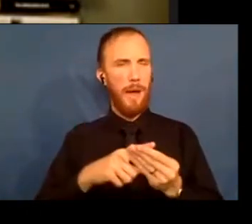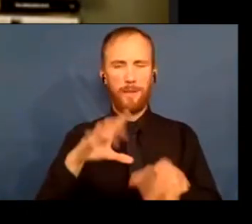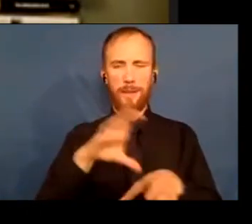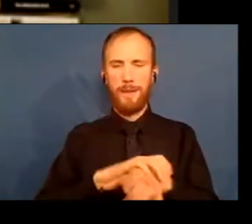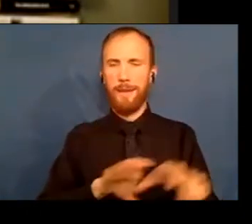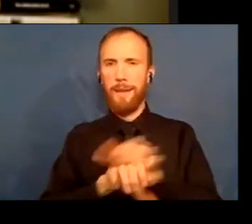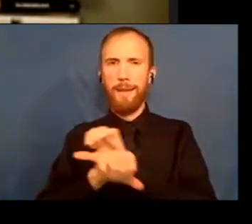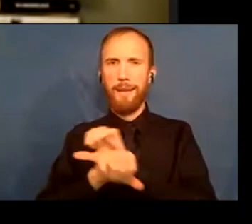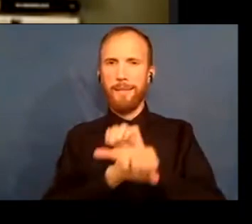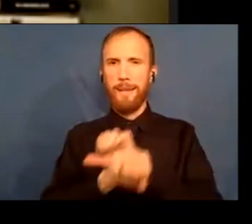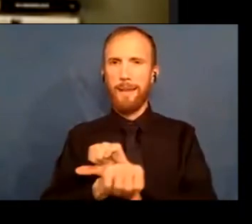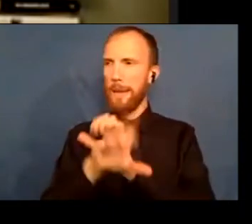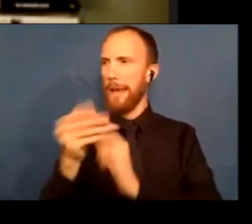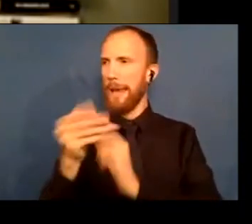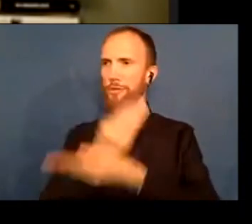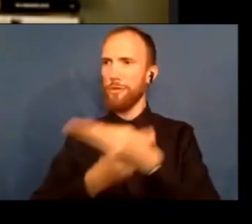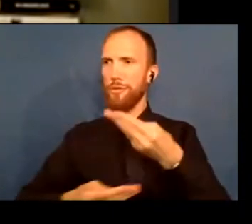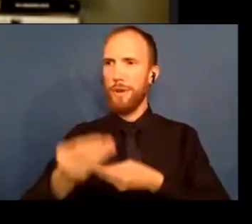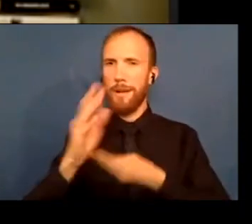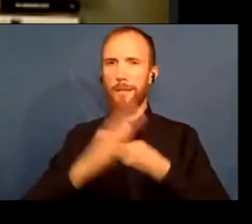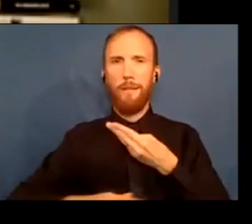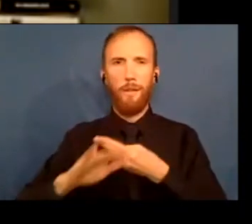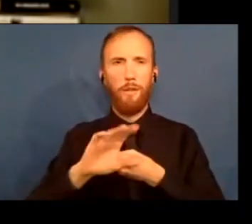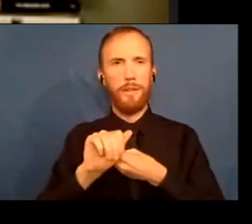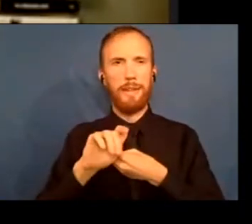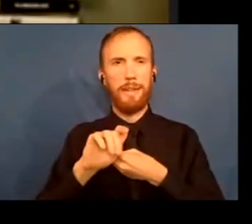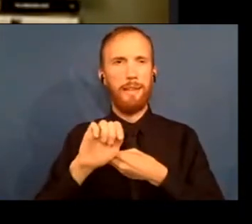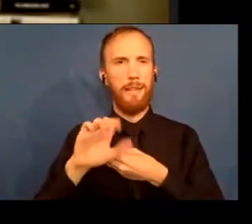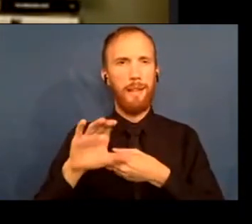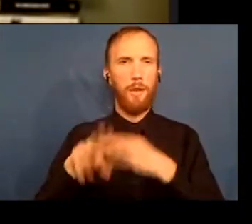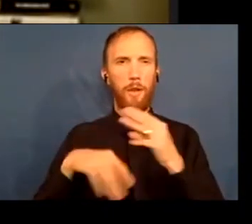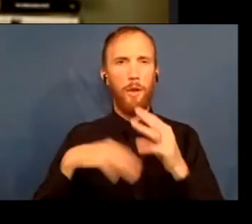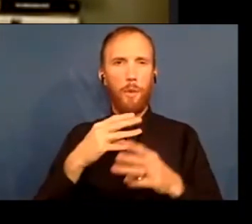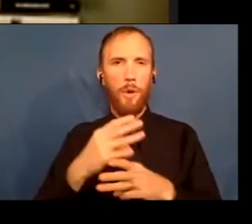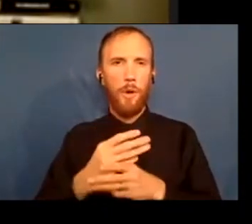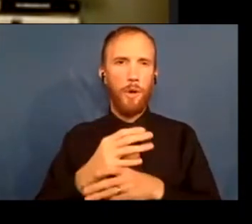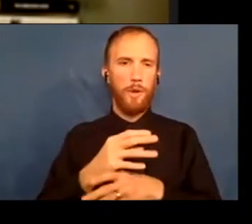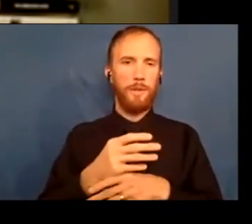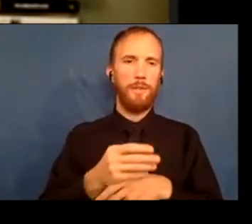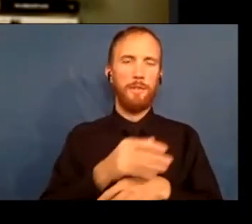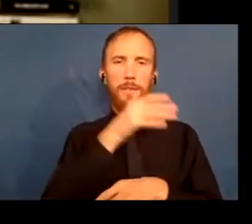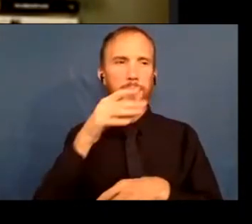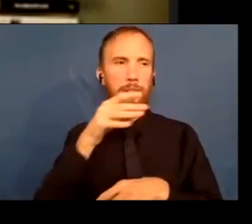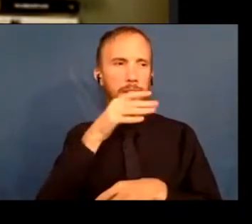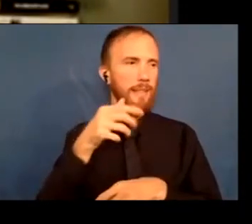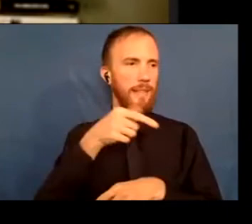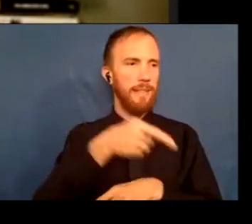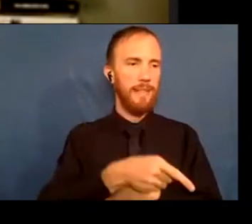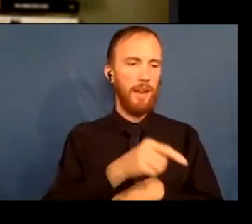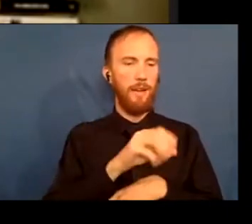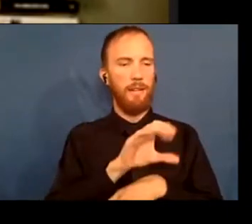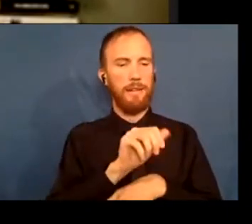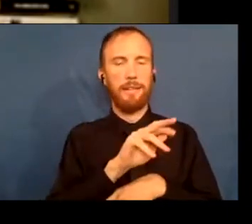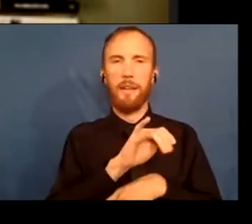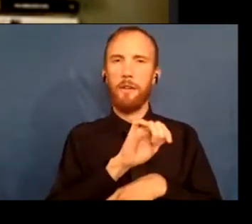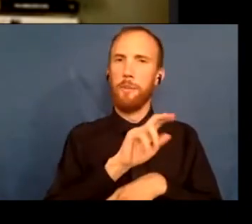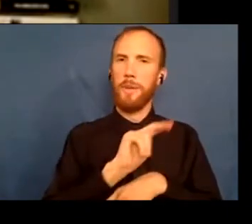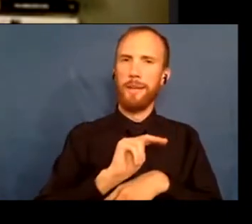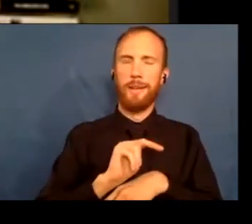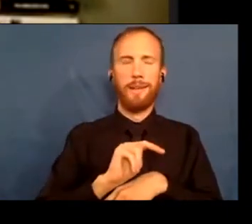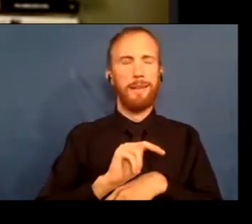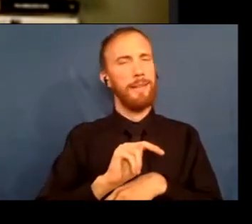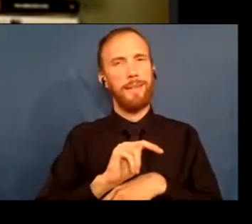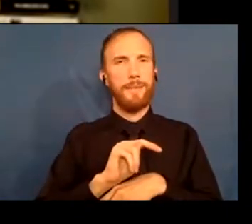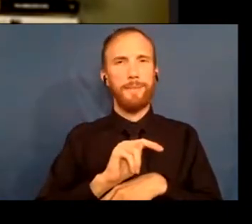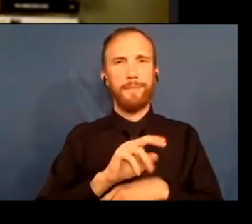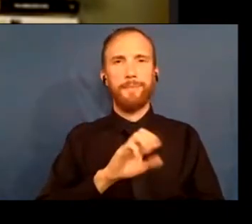world? What about the plantations in the Caribbean? Of course, Eric Williams wrote his